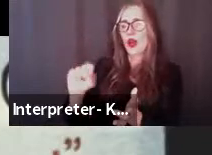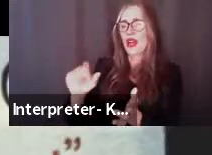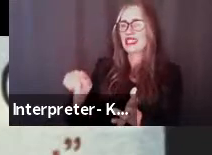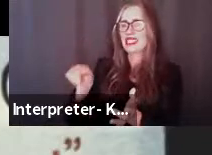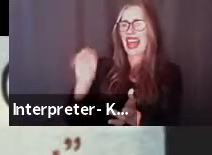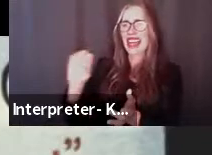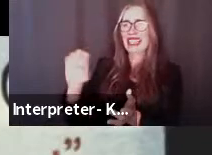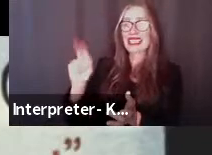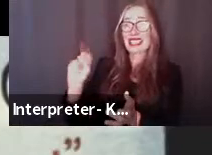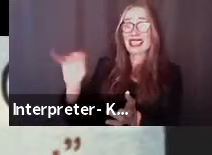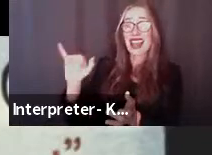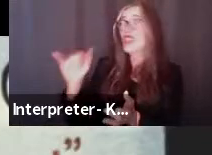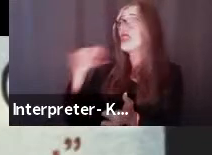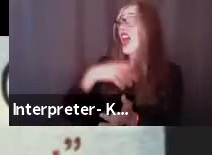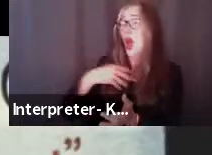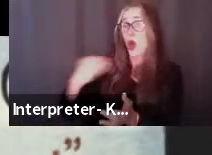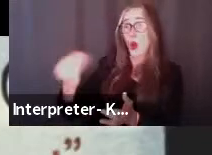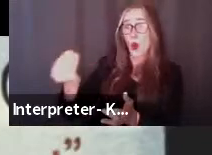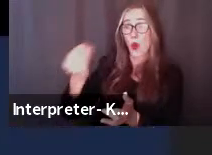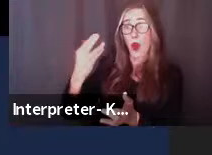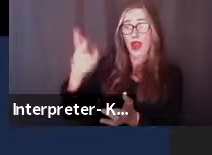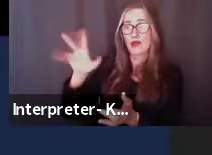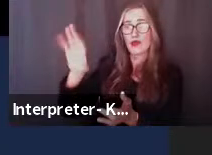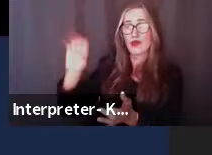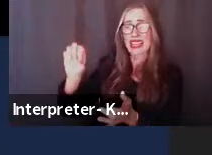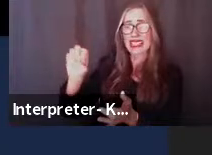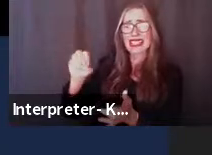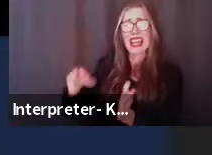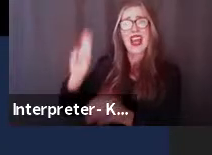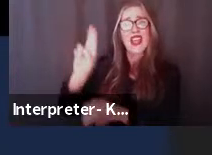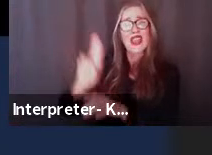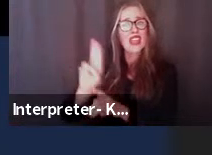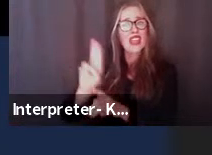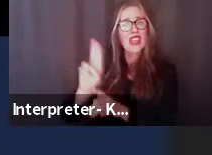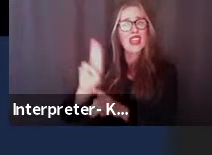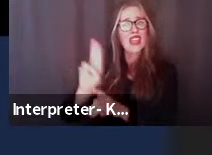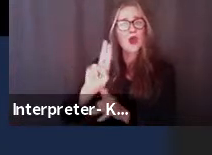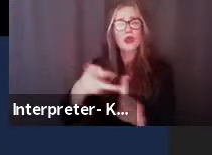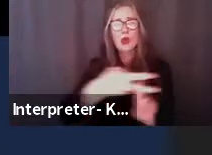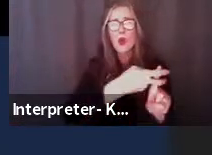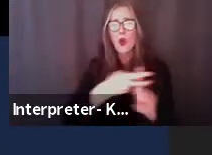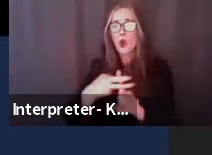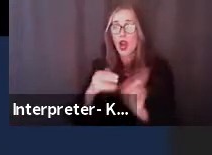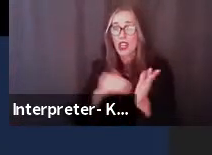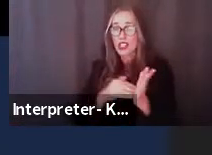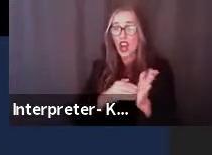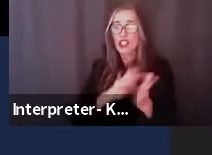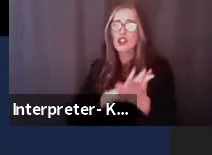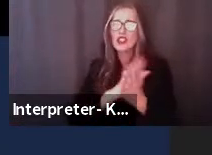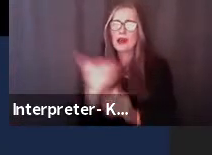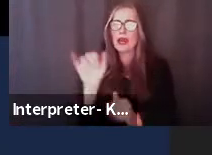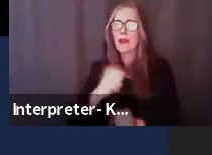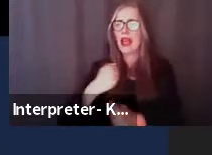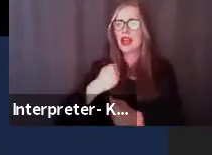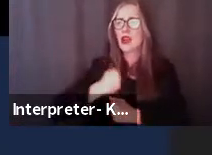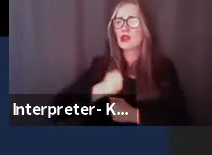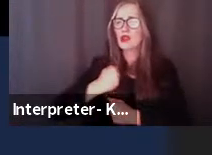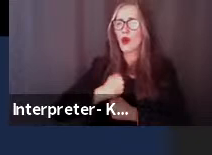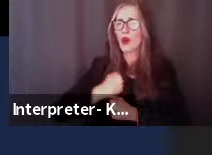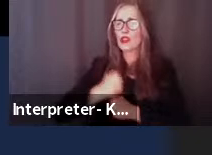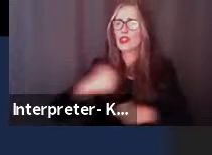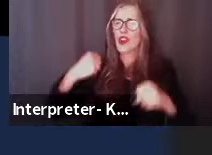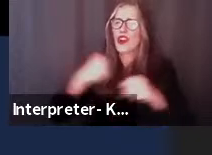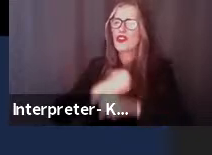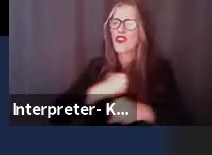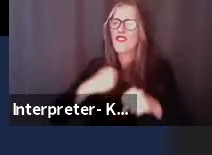as the white race at this time so in talking about the past and there's much between then and now um